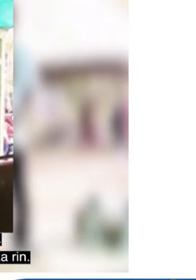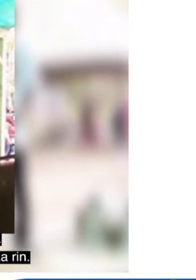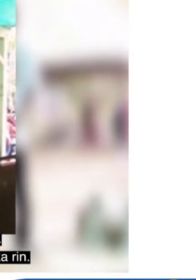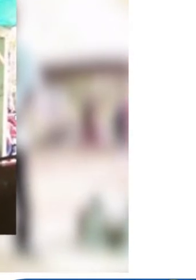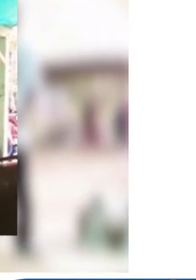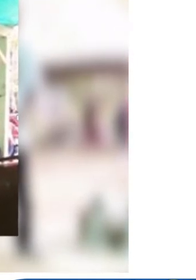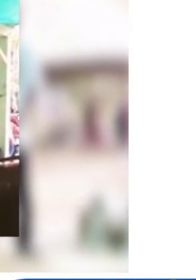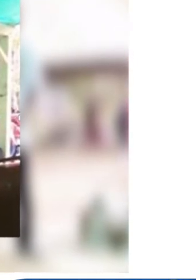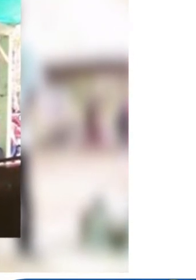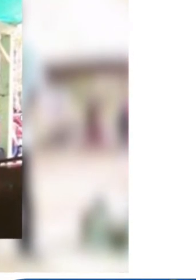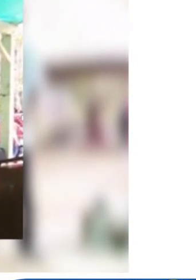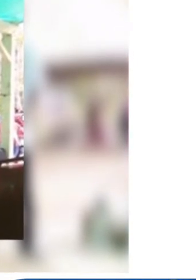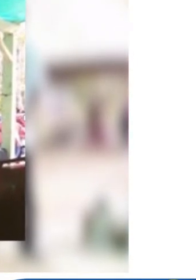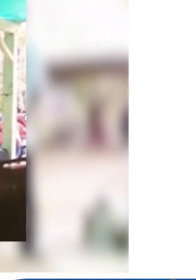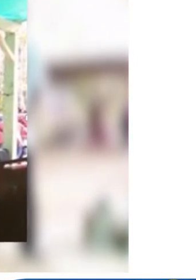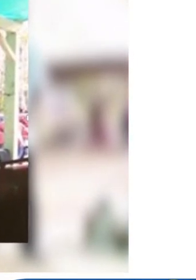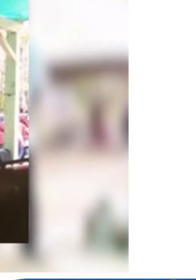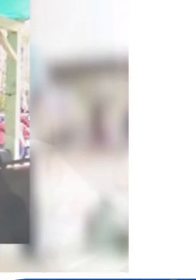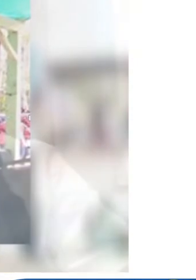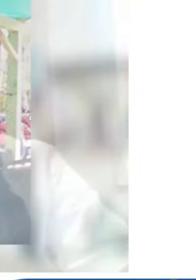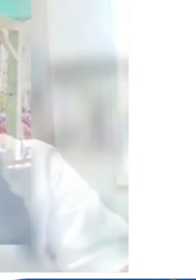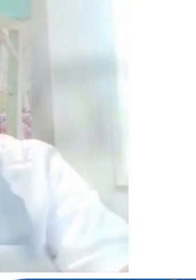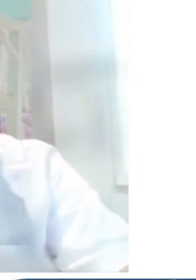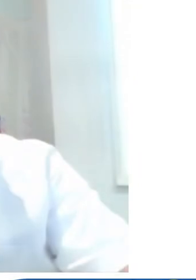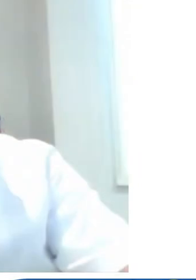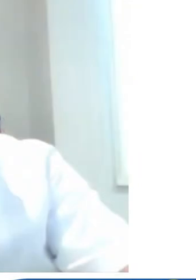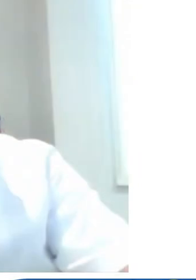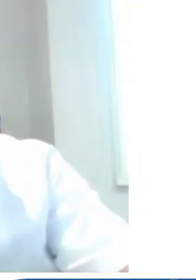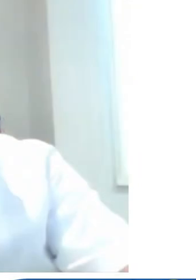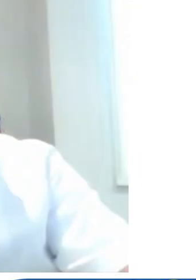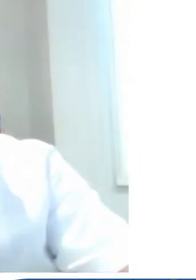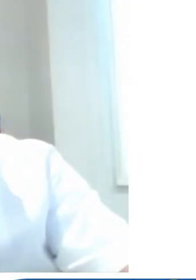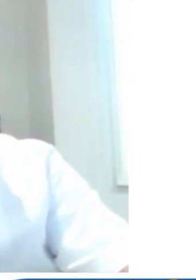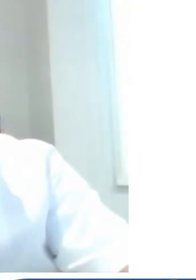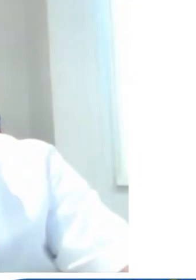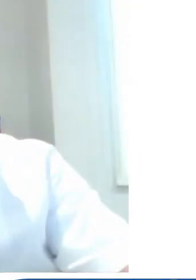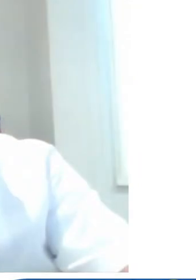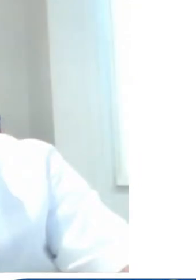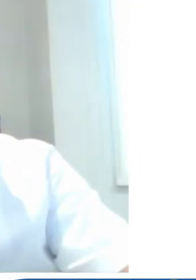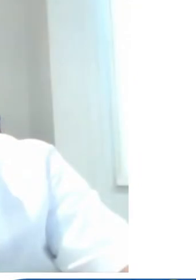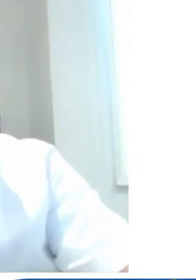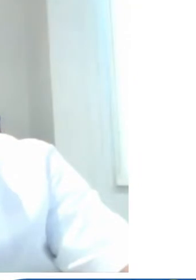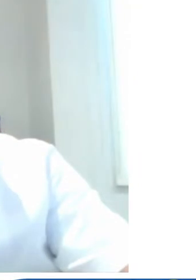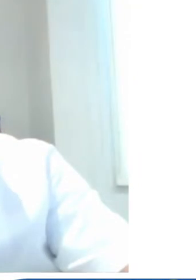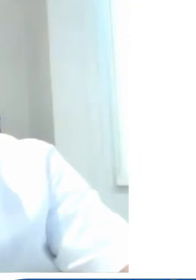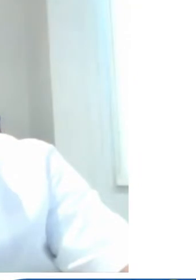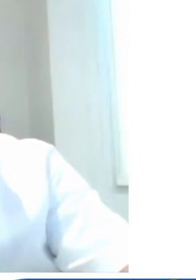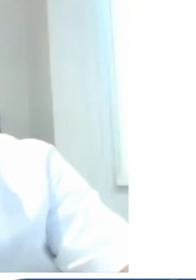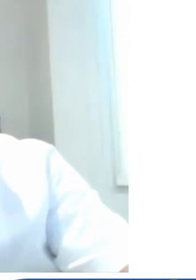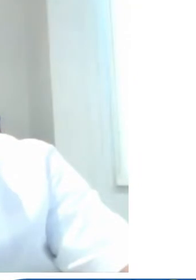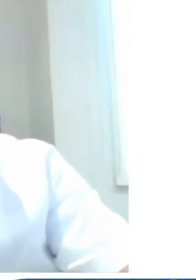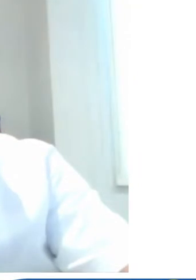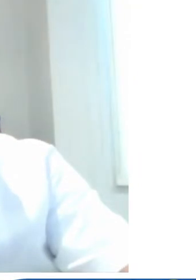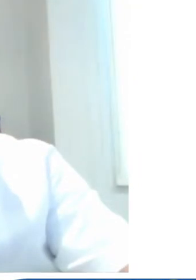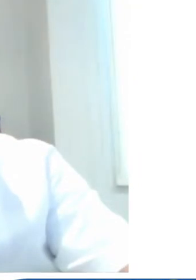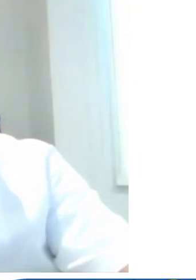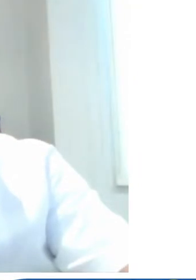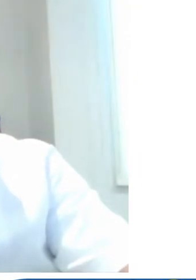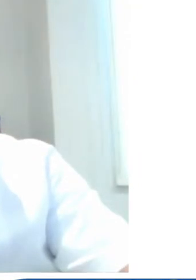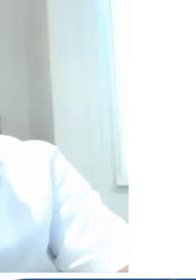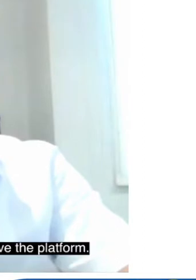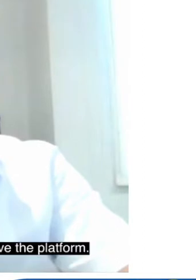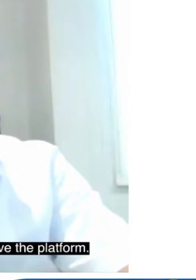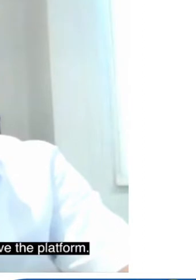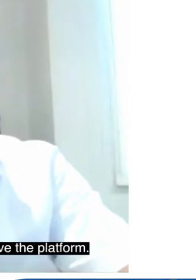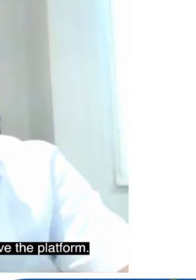rin. We donated our e-learning content to public schools. One is through